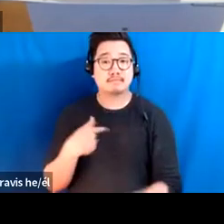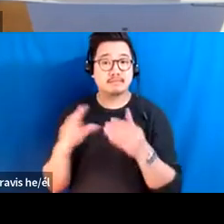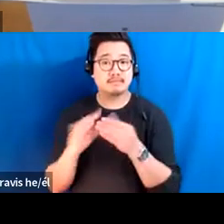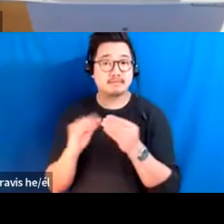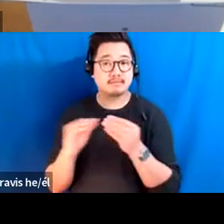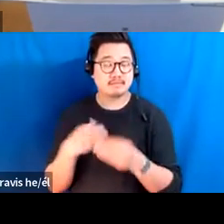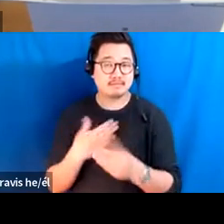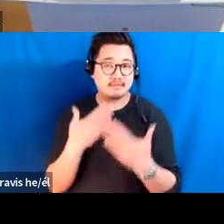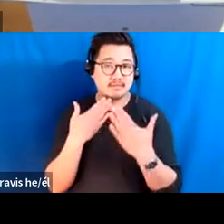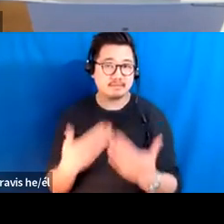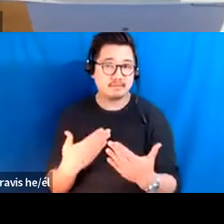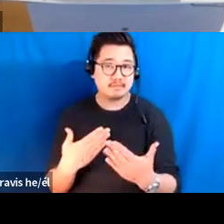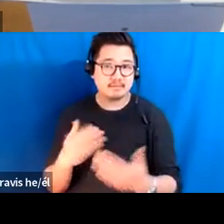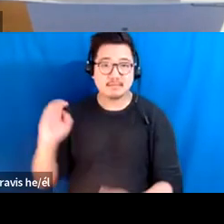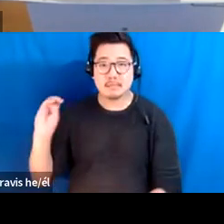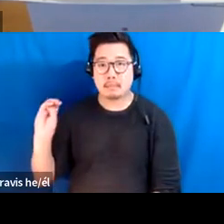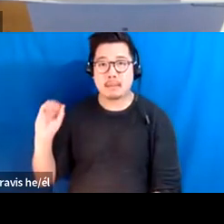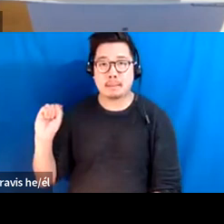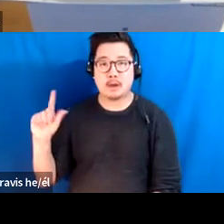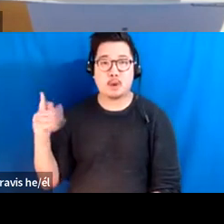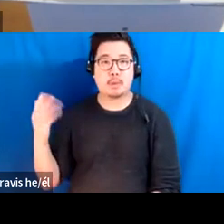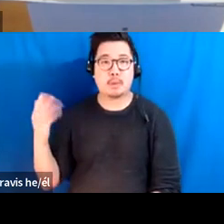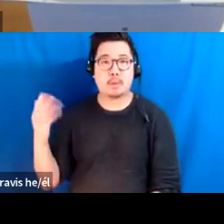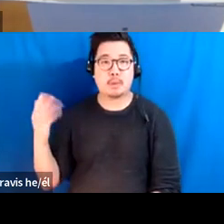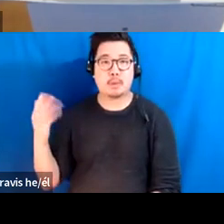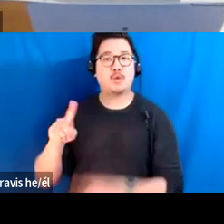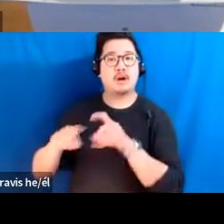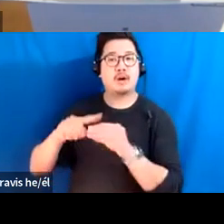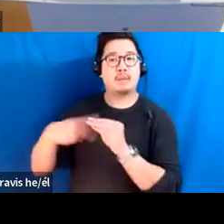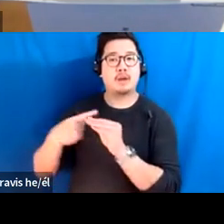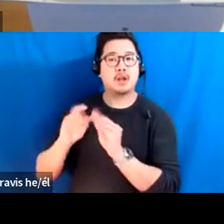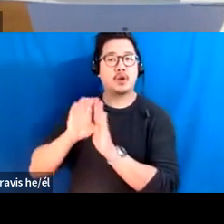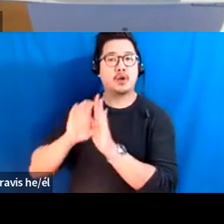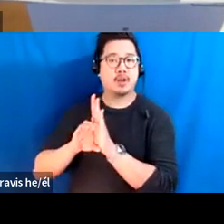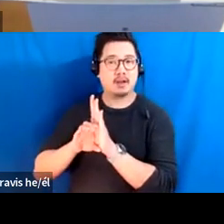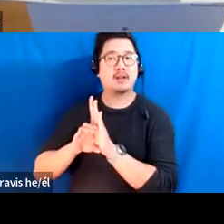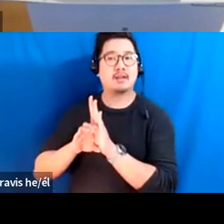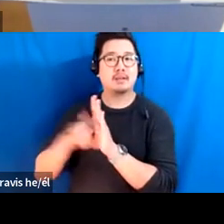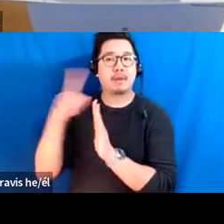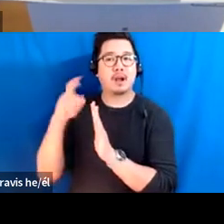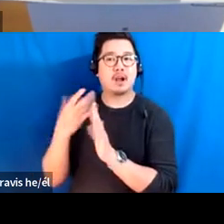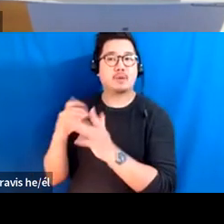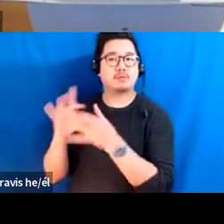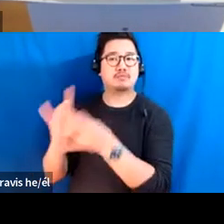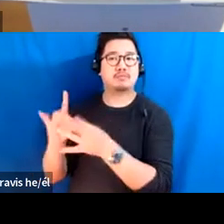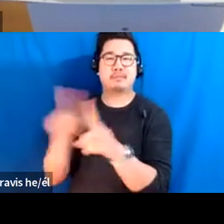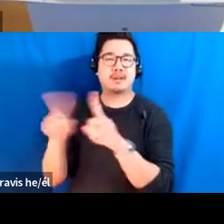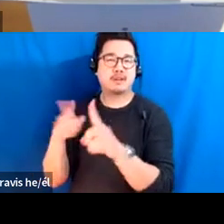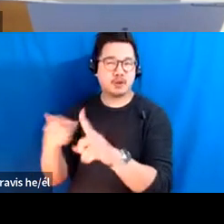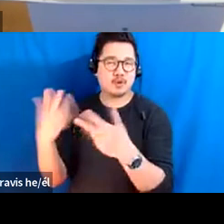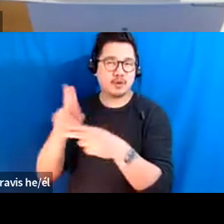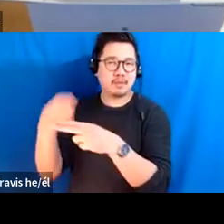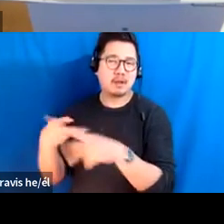um miss lopera for asking the questions about the code of conduct committee because i was going to go there i'm not going to follow down that path since you did it but